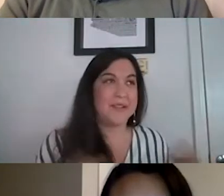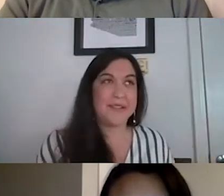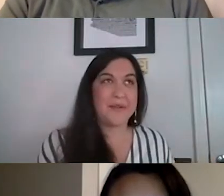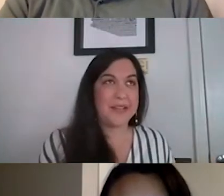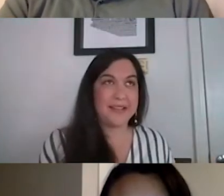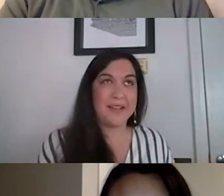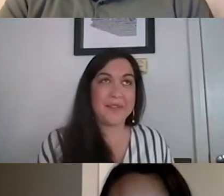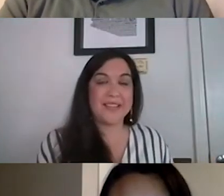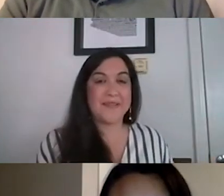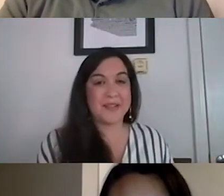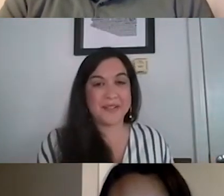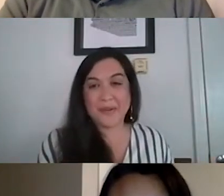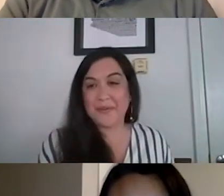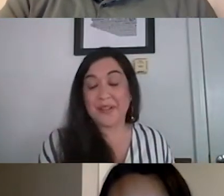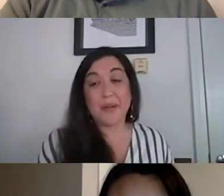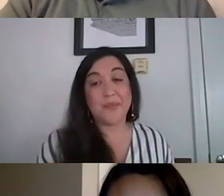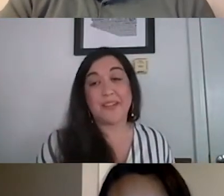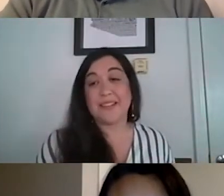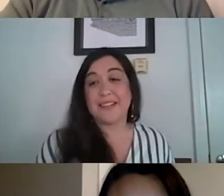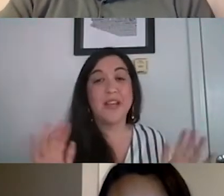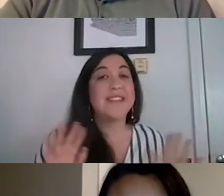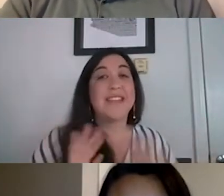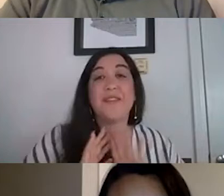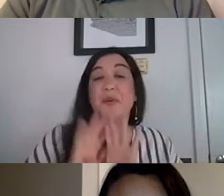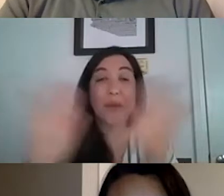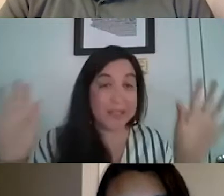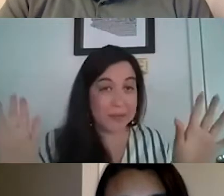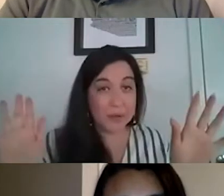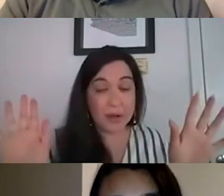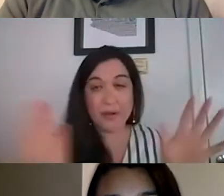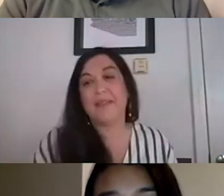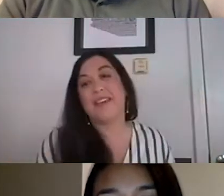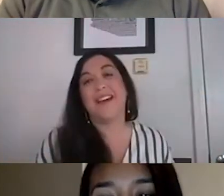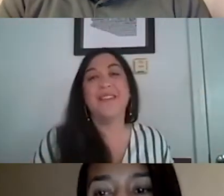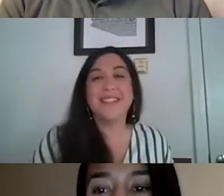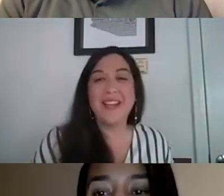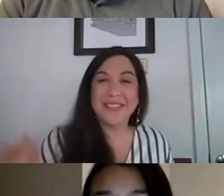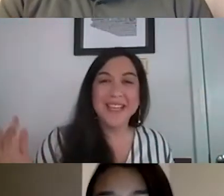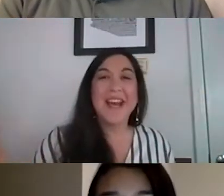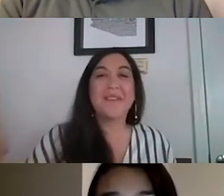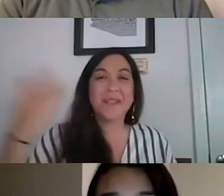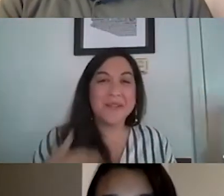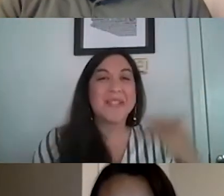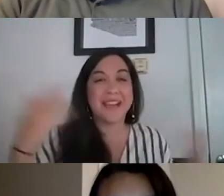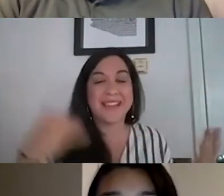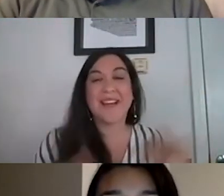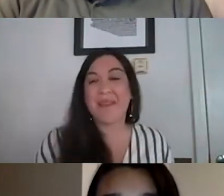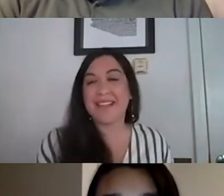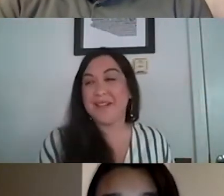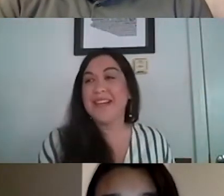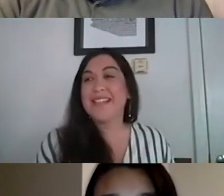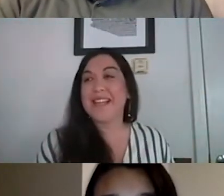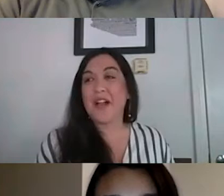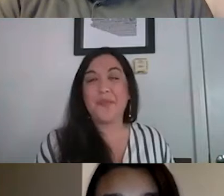up in Arizona at the University of Arizona for a couple of years, and stayed for way too long. I mean, I was always trying to come